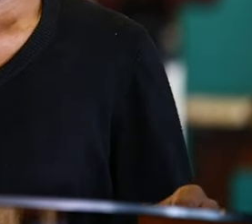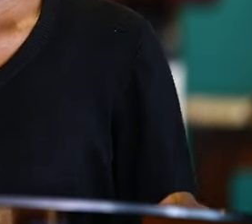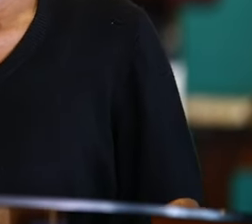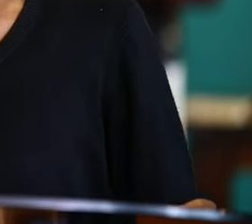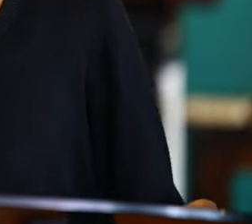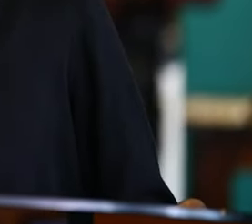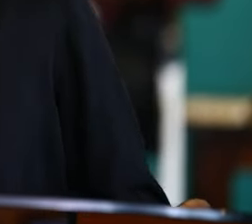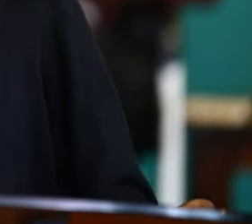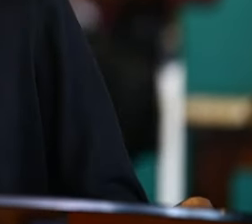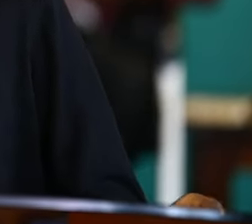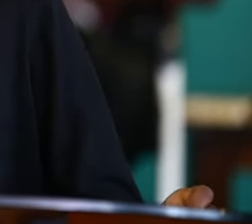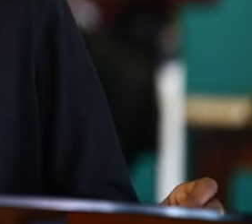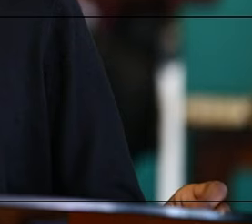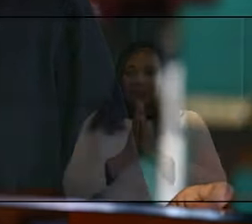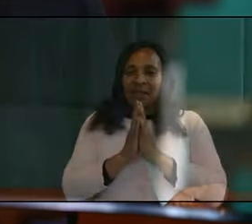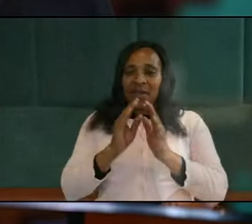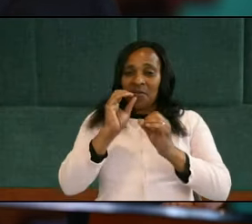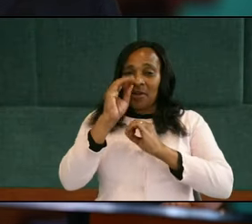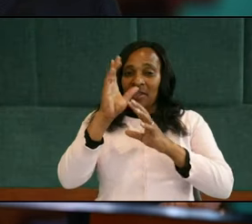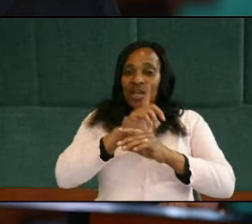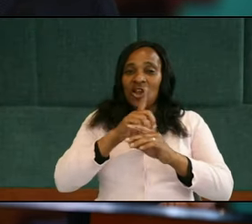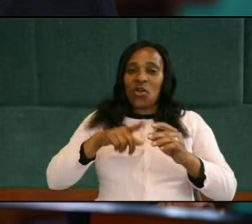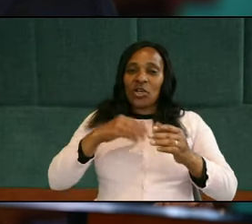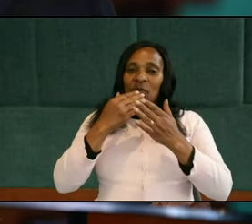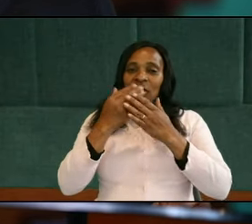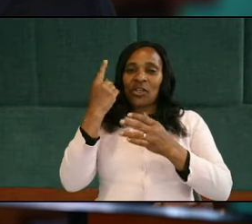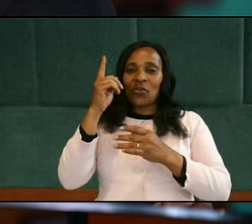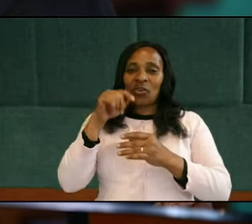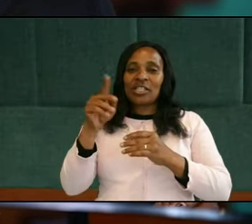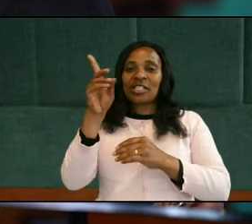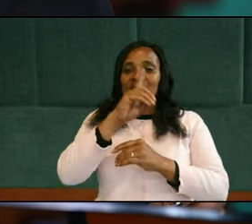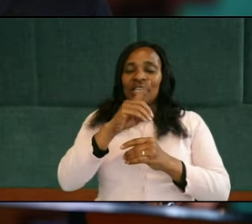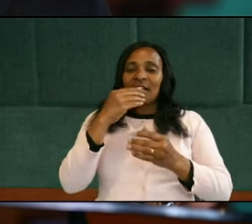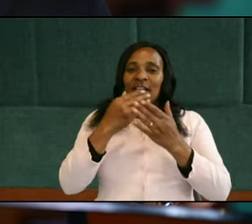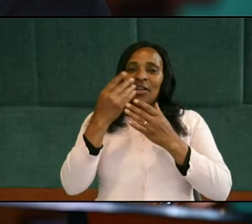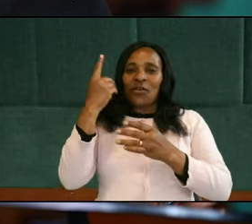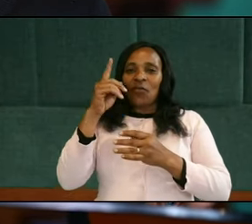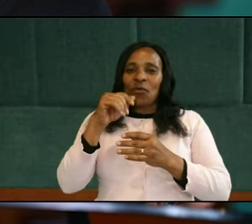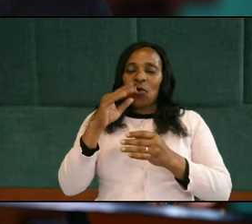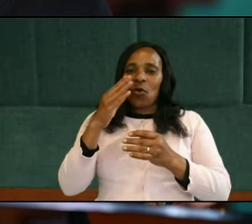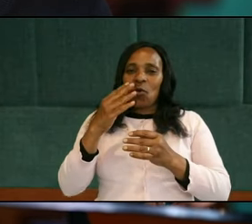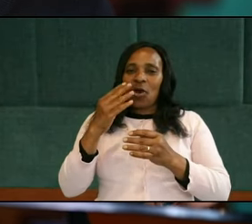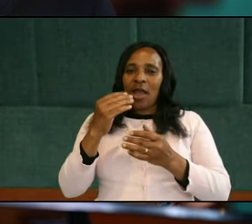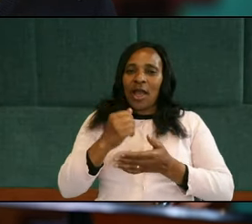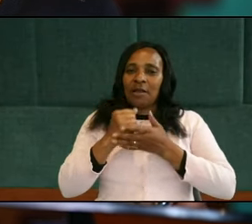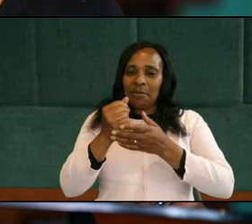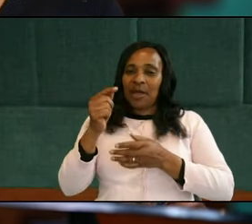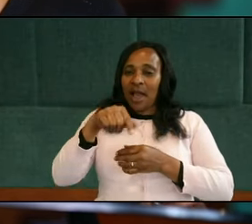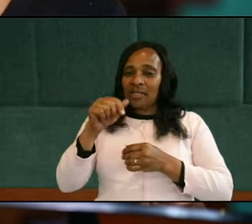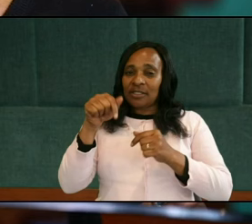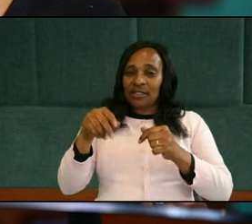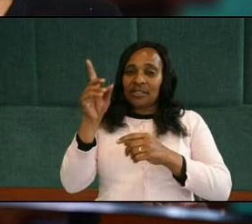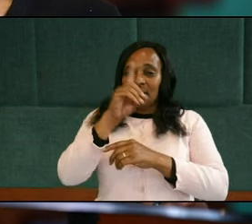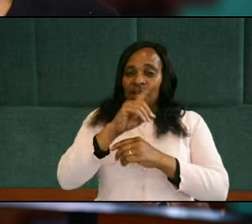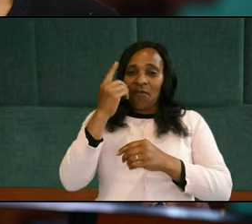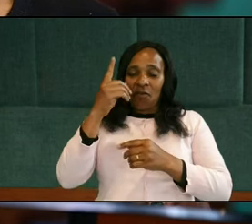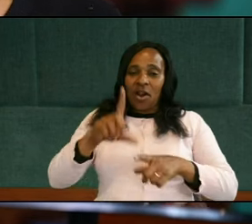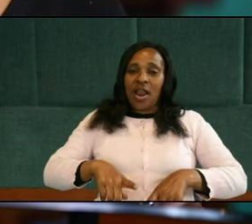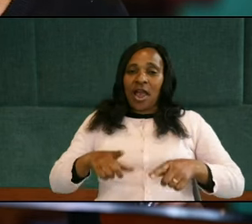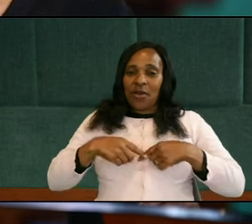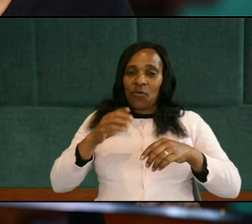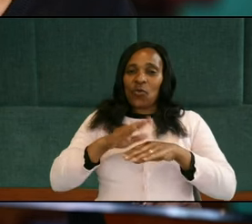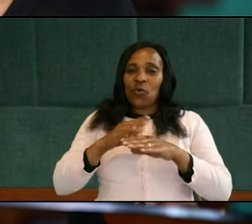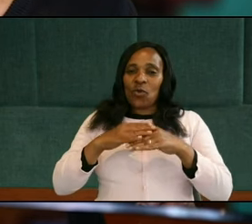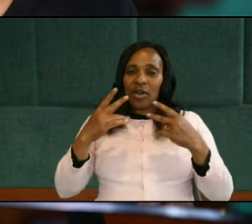prayer. Father Lord, we thank you for this day. Thank you for waking up us today. Thank you for life. Thank you for good